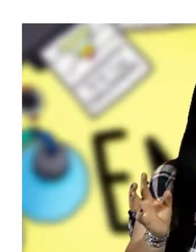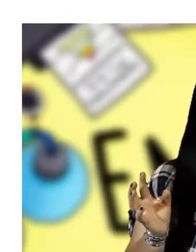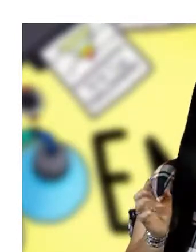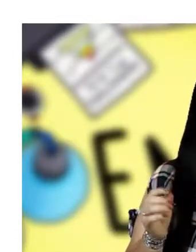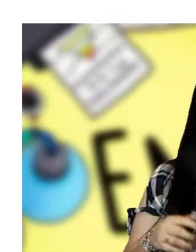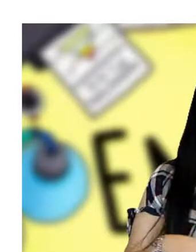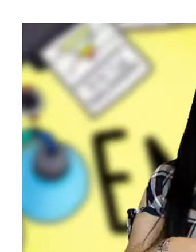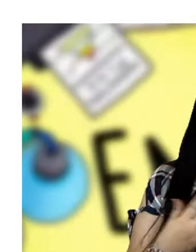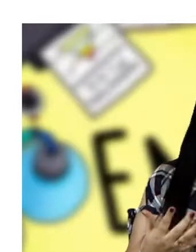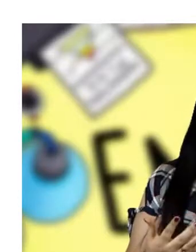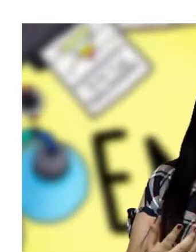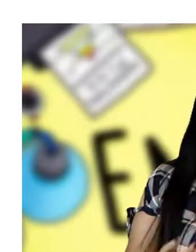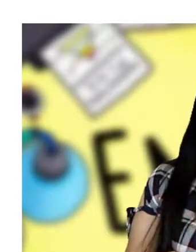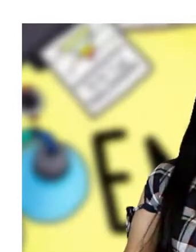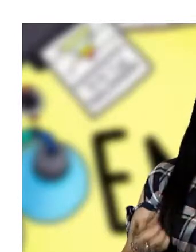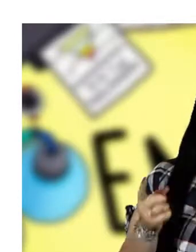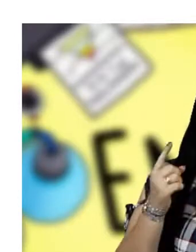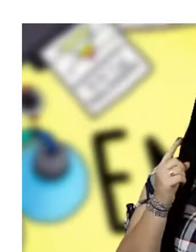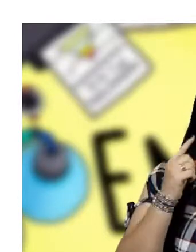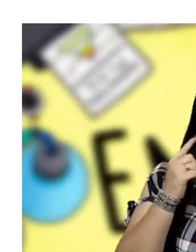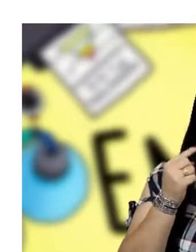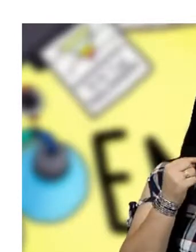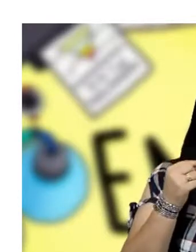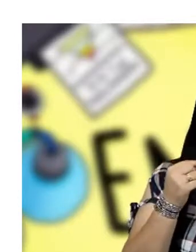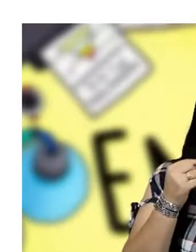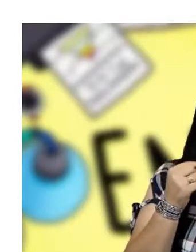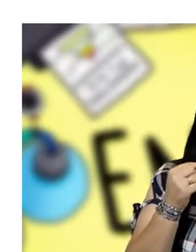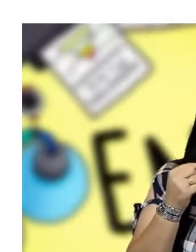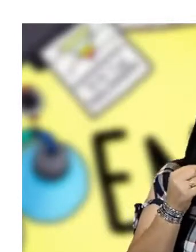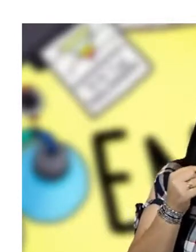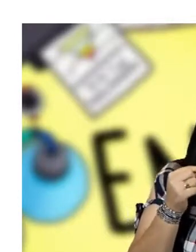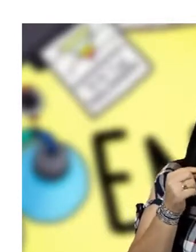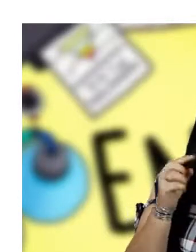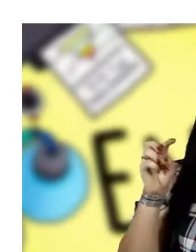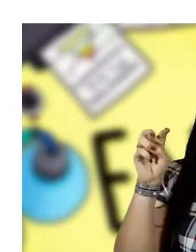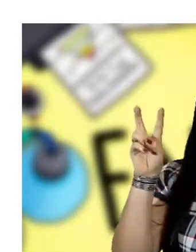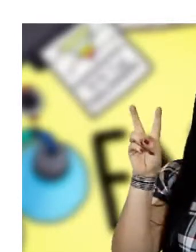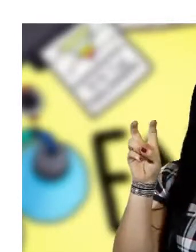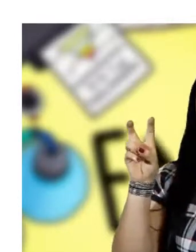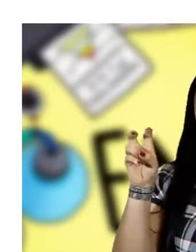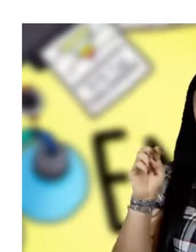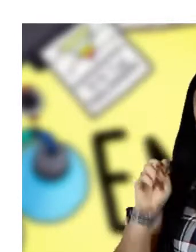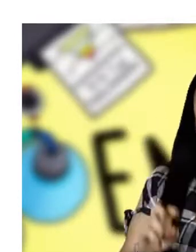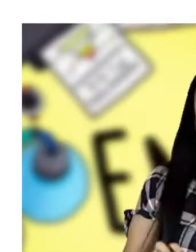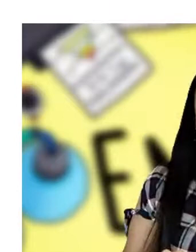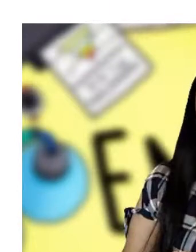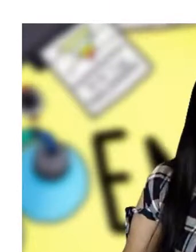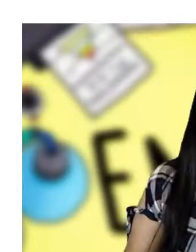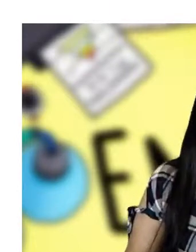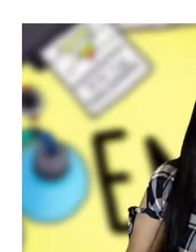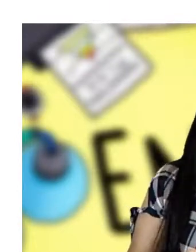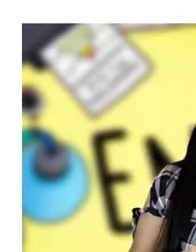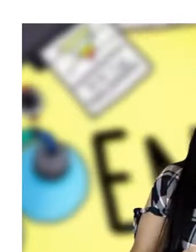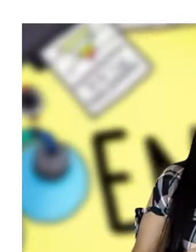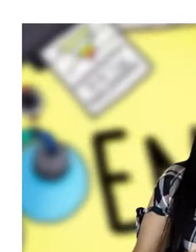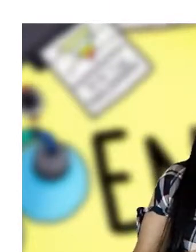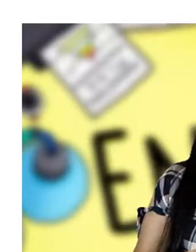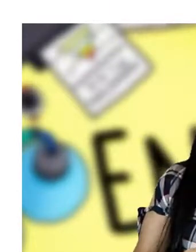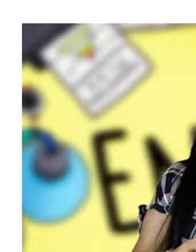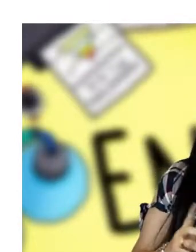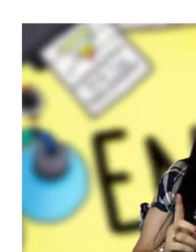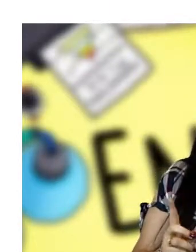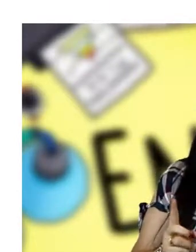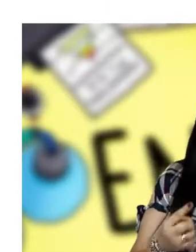say earache. Or when we have pain in our teeth